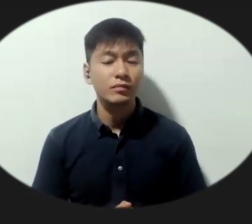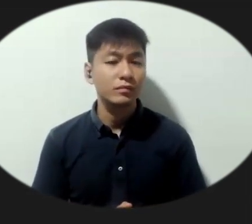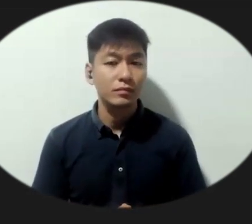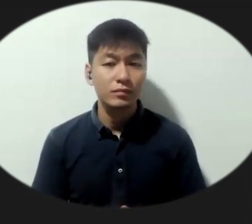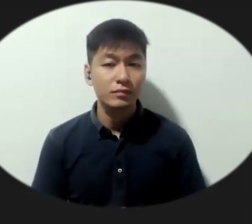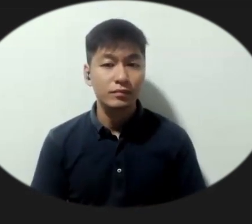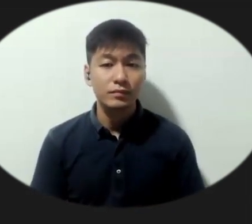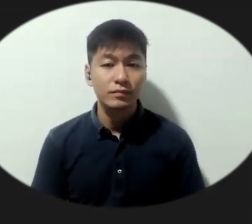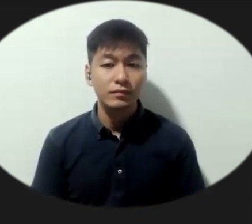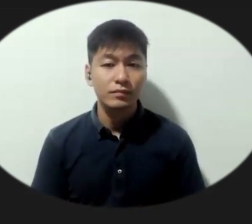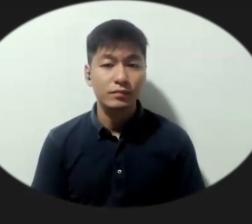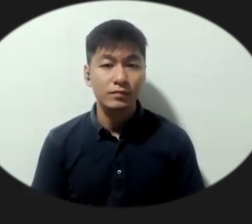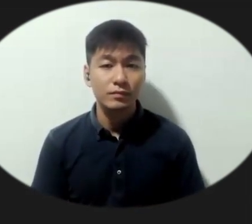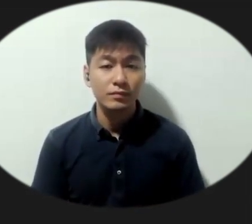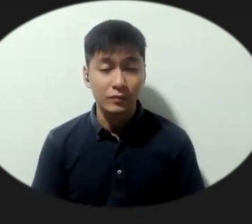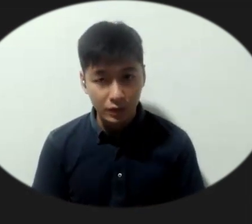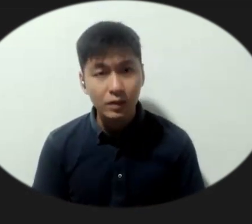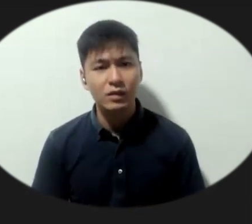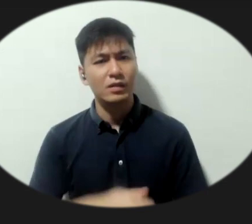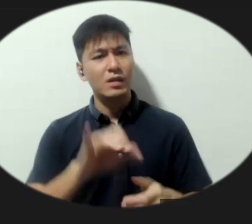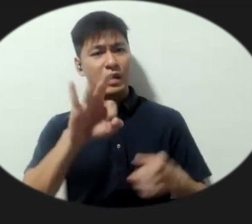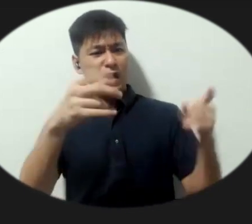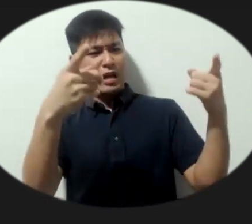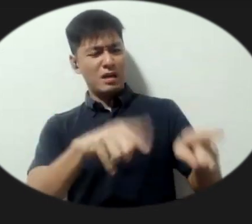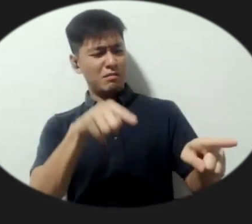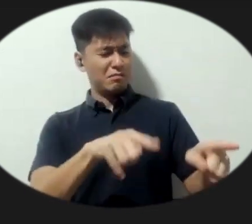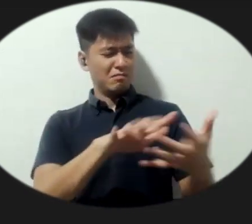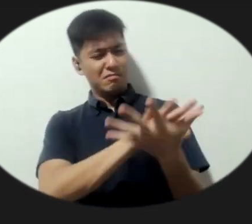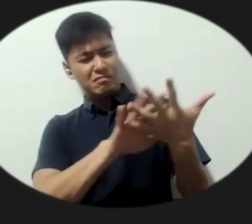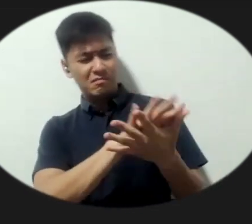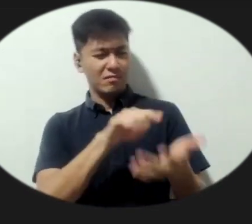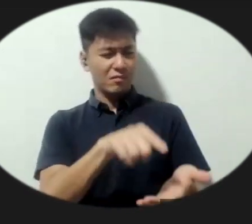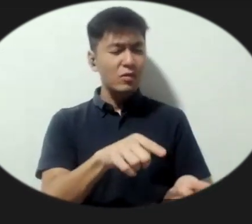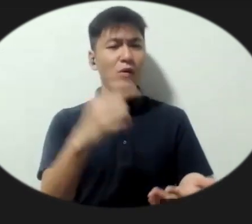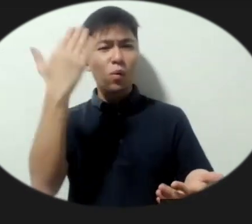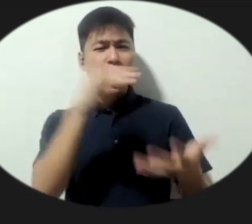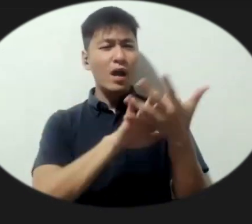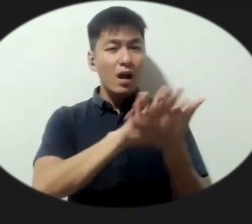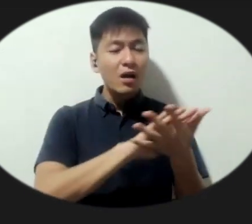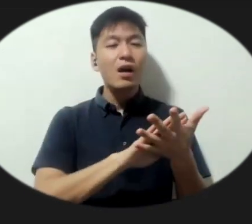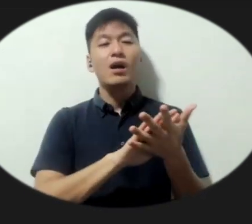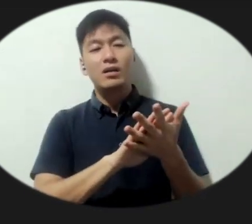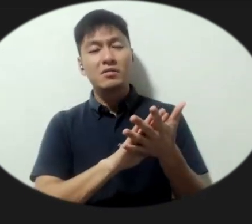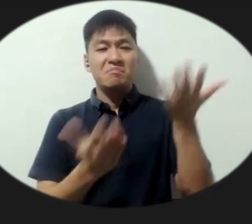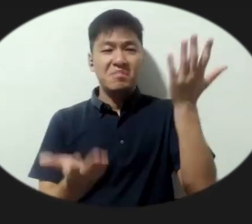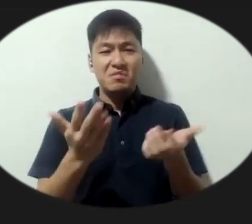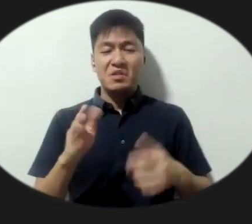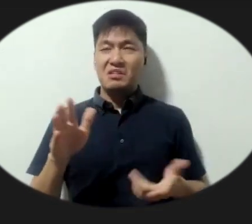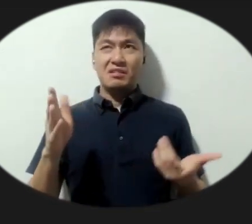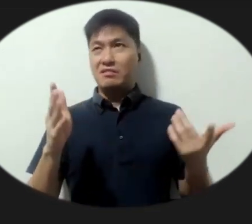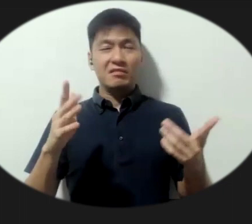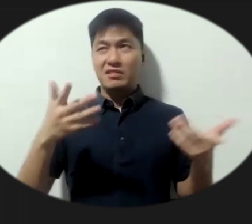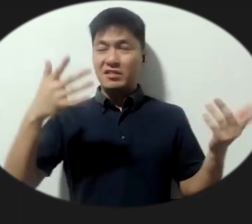of witchcraft. And so a lot of people, although we were Christians, believed in the Lord, they still felt we were